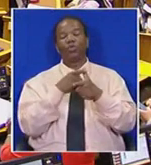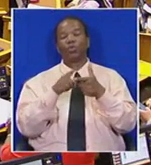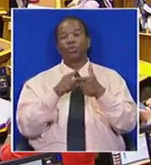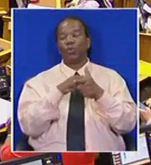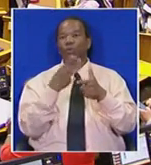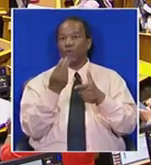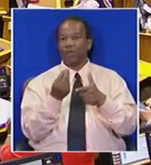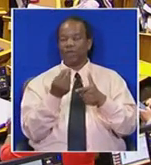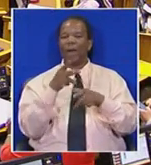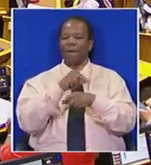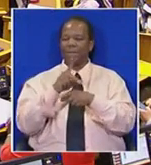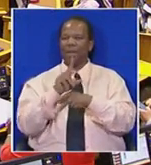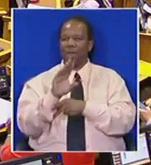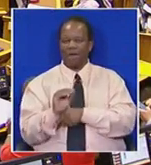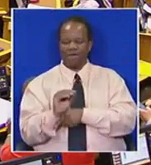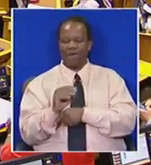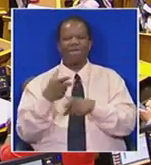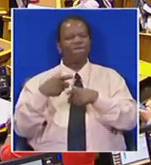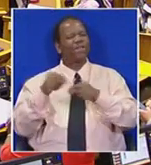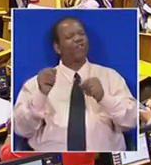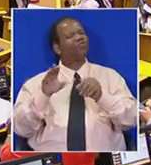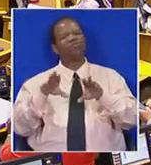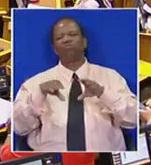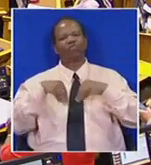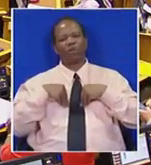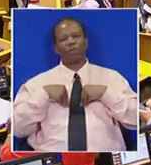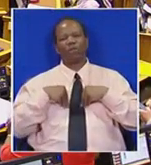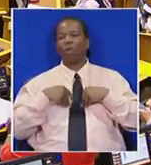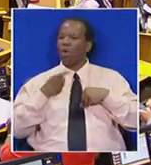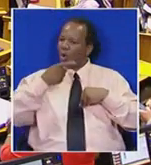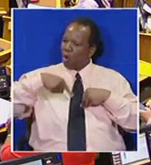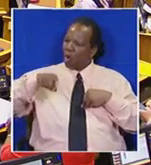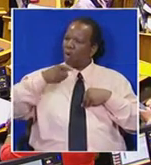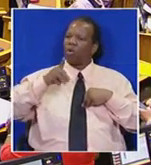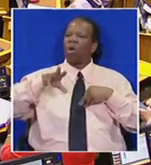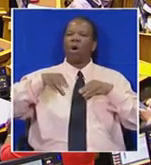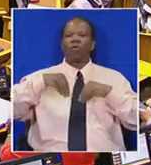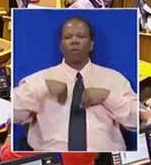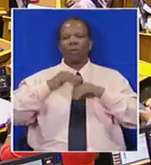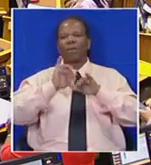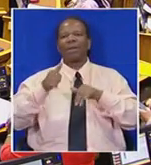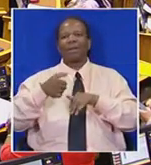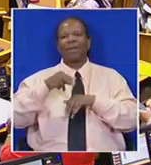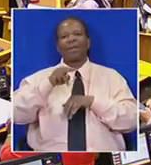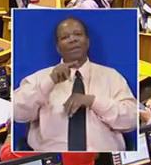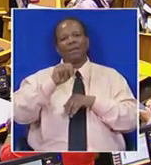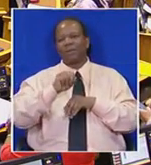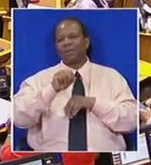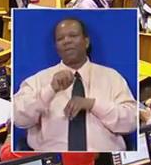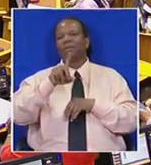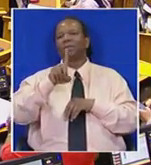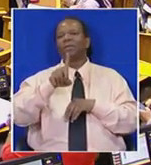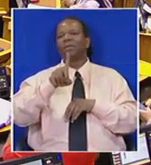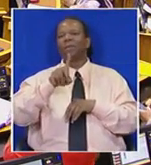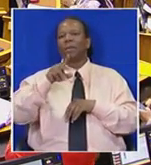plan that was accepted and adopted by all in this House. It is called the National Development Plan. That is our